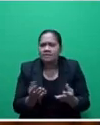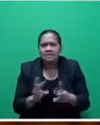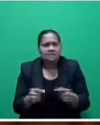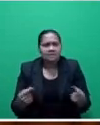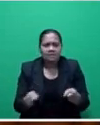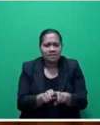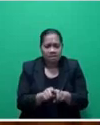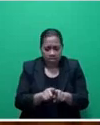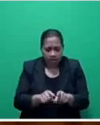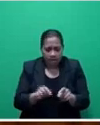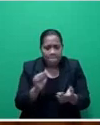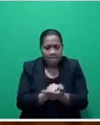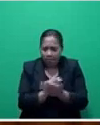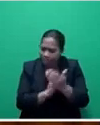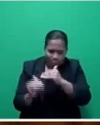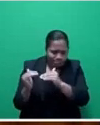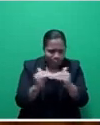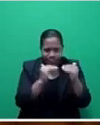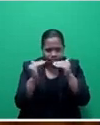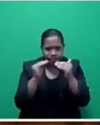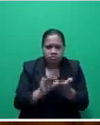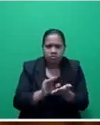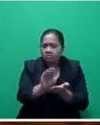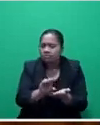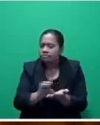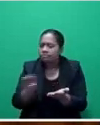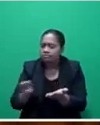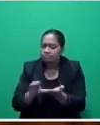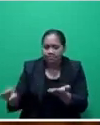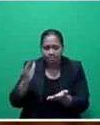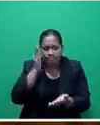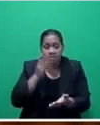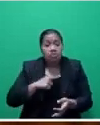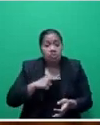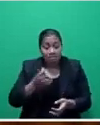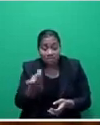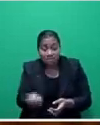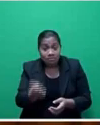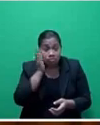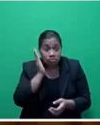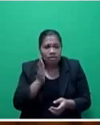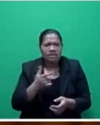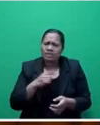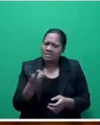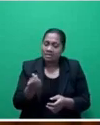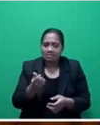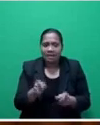so that equal distribution of these grants reach the school. Because of the schools, some of them are very, in terms of the school